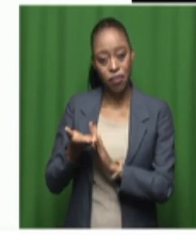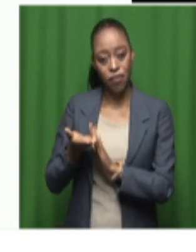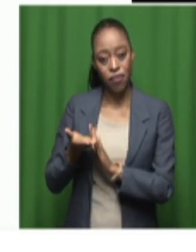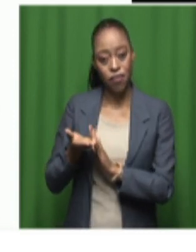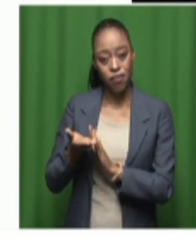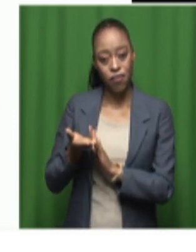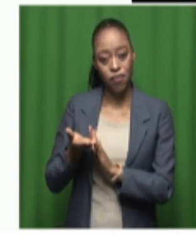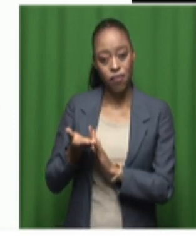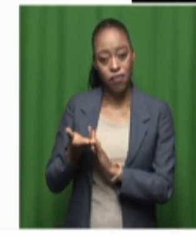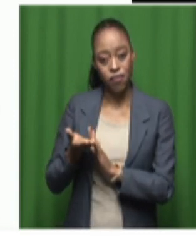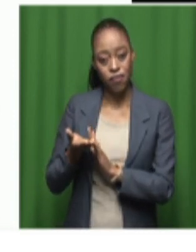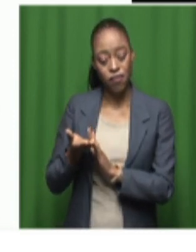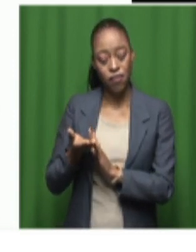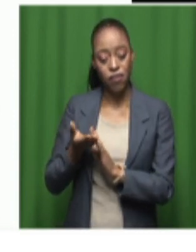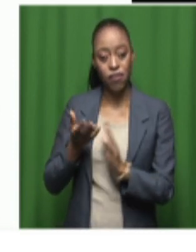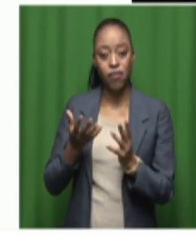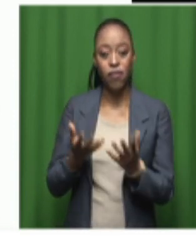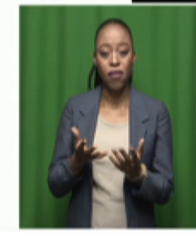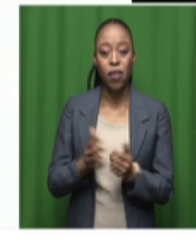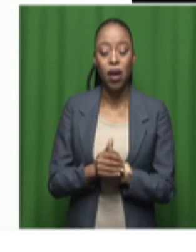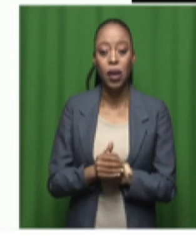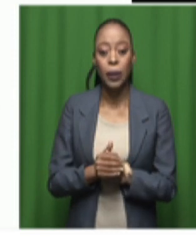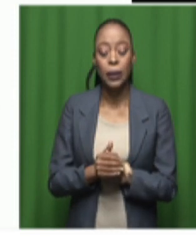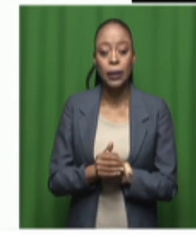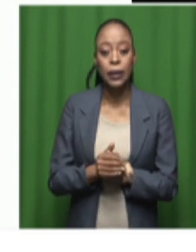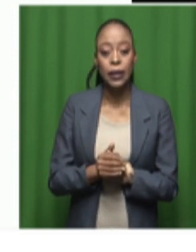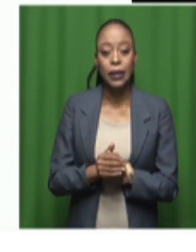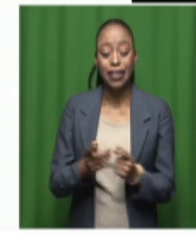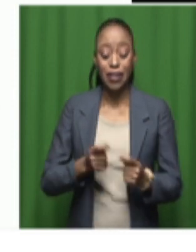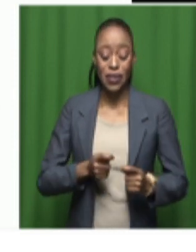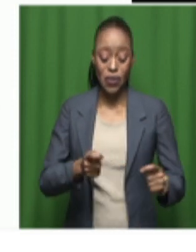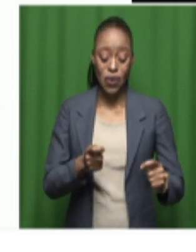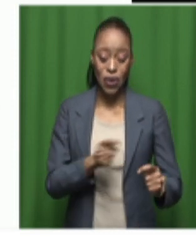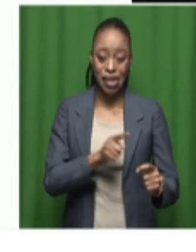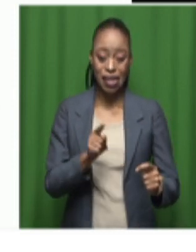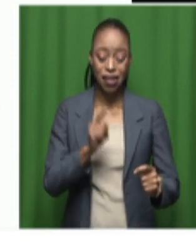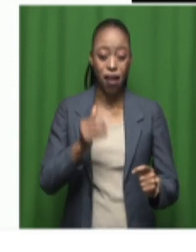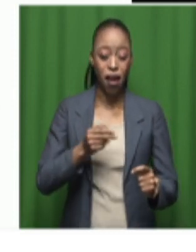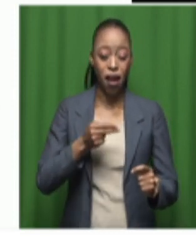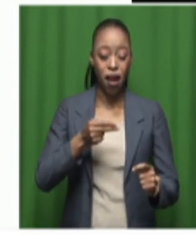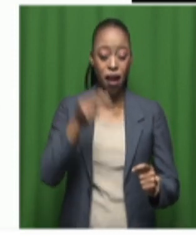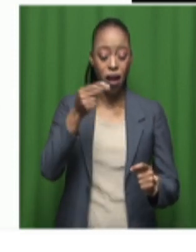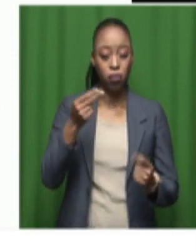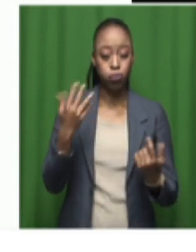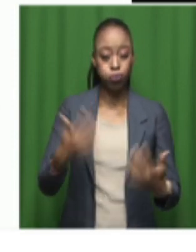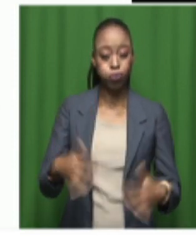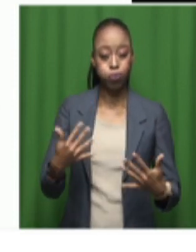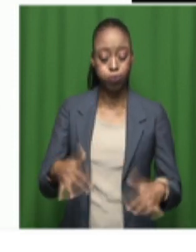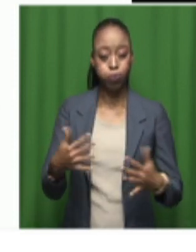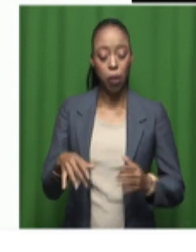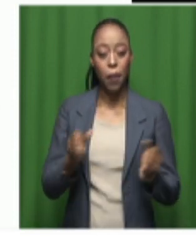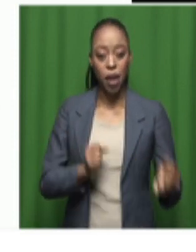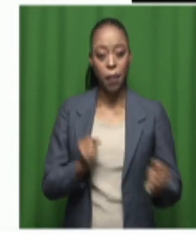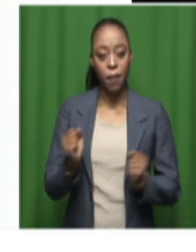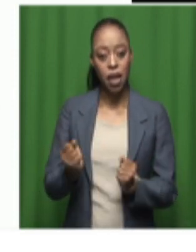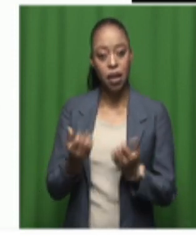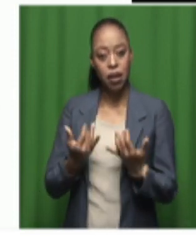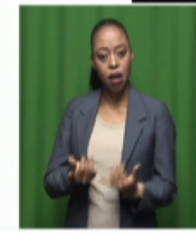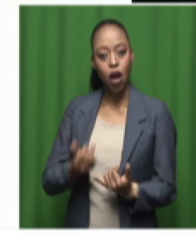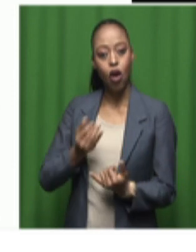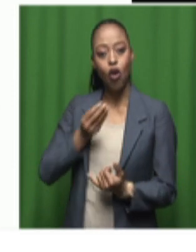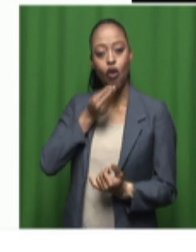African inflation. The cost is still extremely high. I mean, a cost of a basket of food of